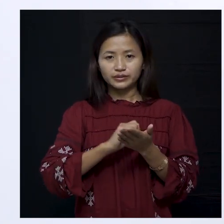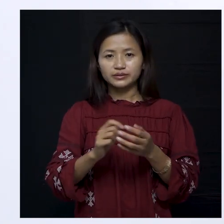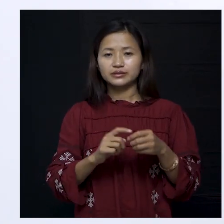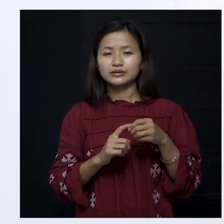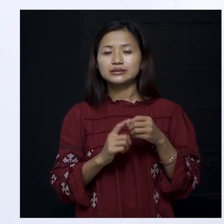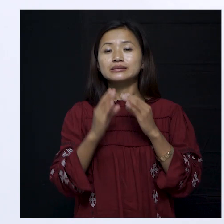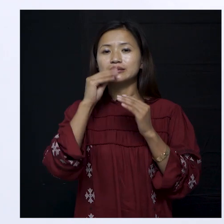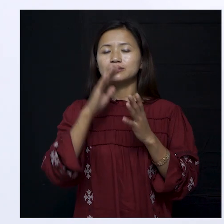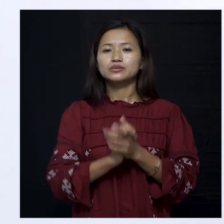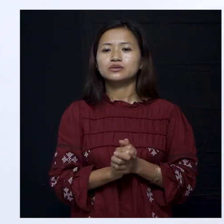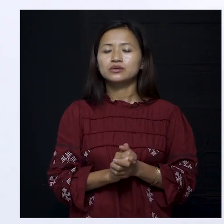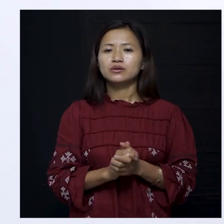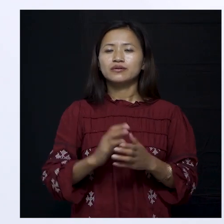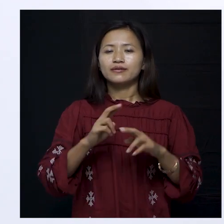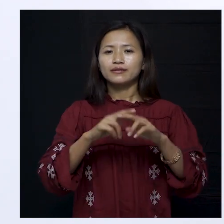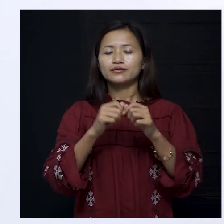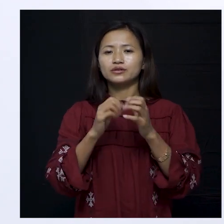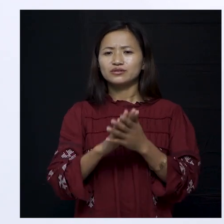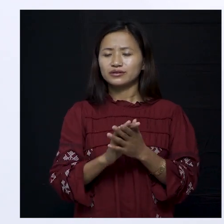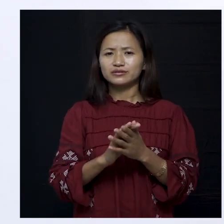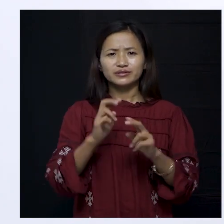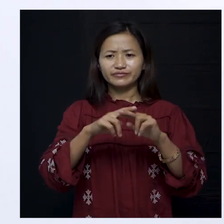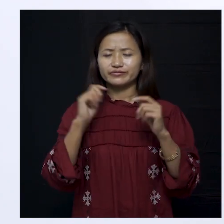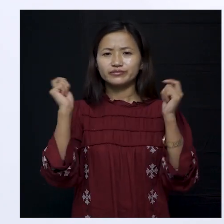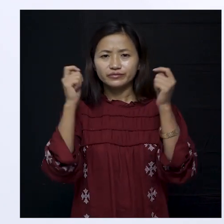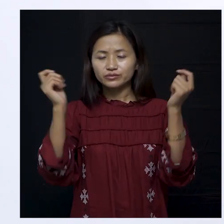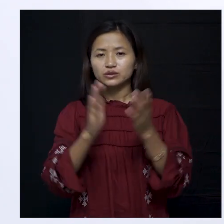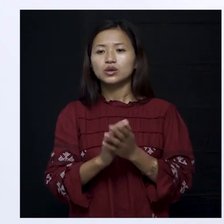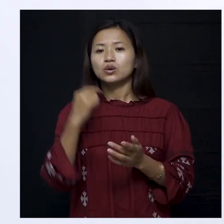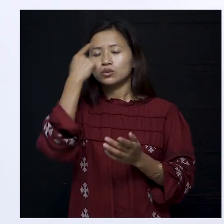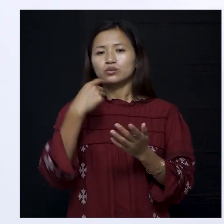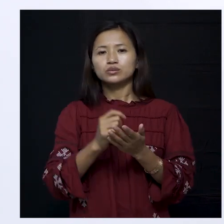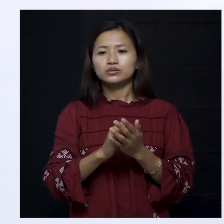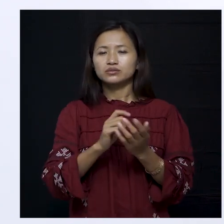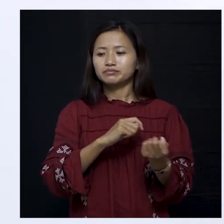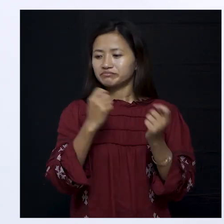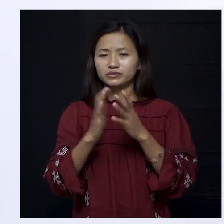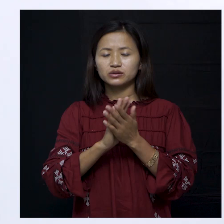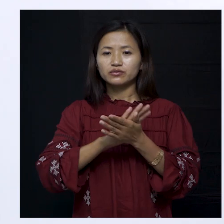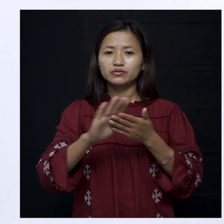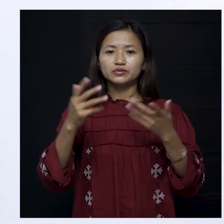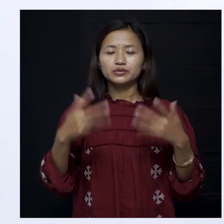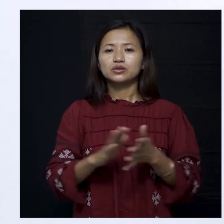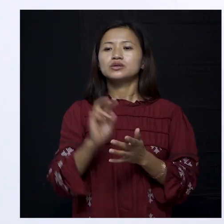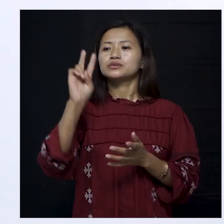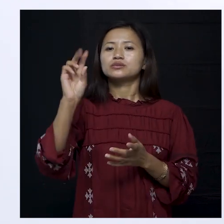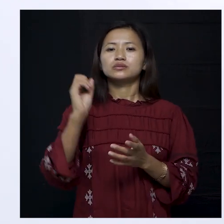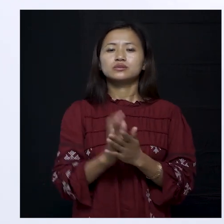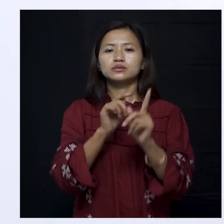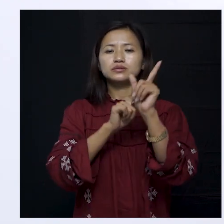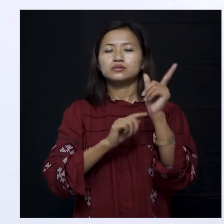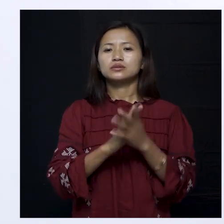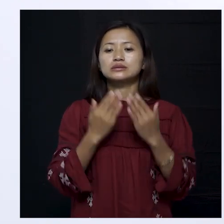example, on the farewell function of your teacher who is retiring after serving in your school for 20 years. Even